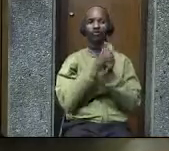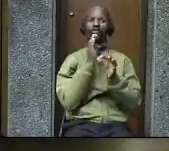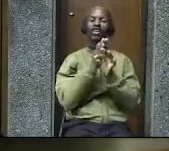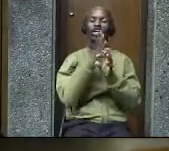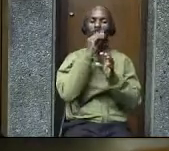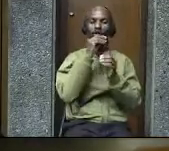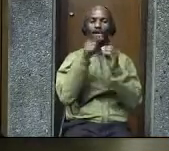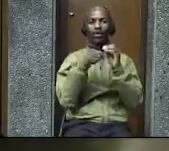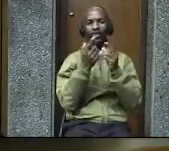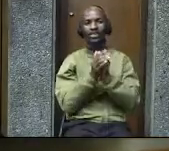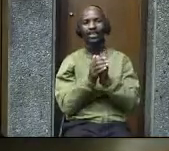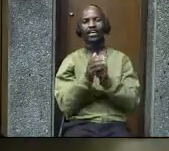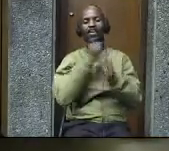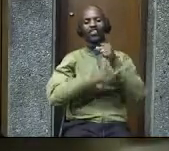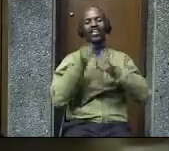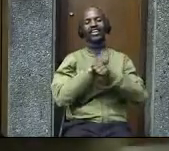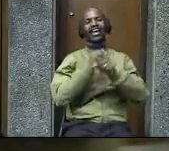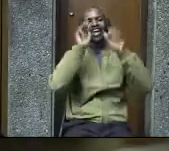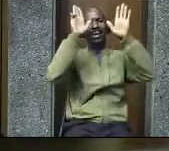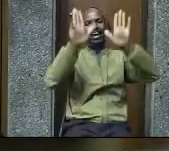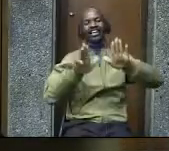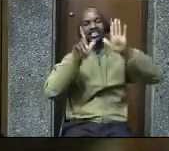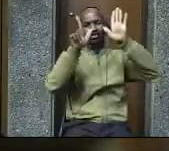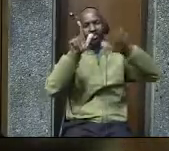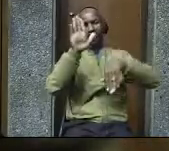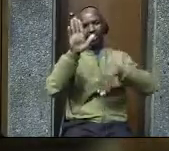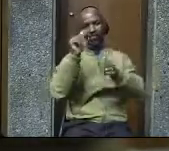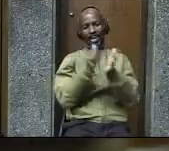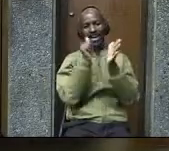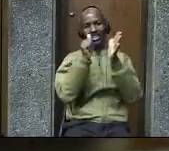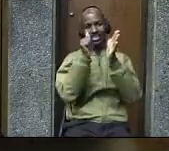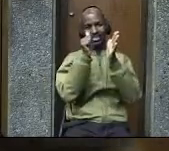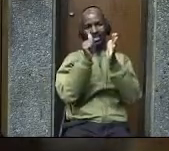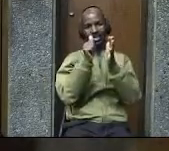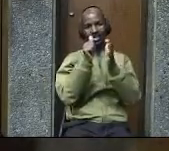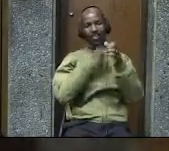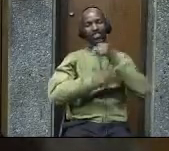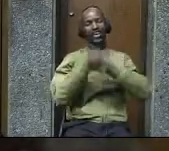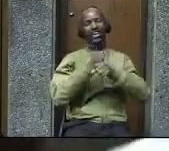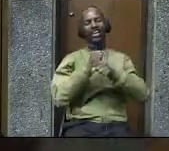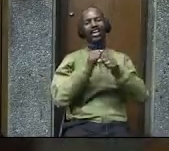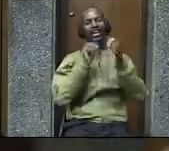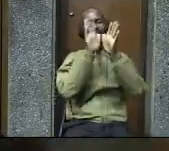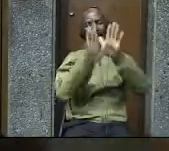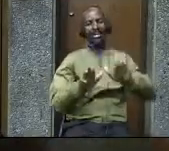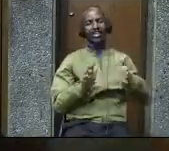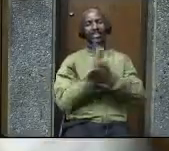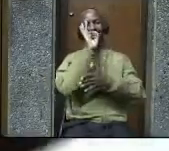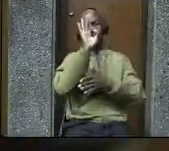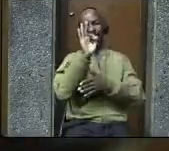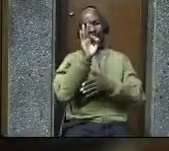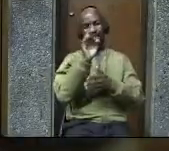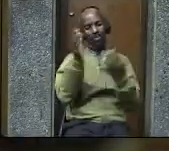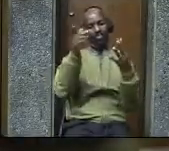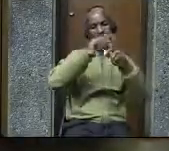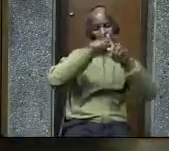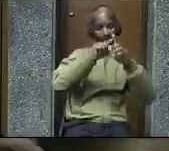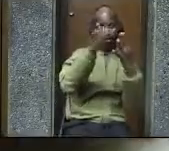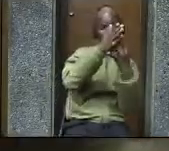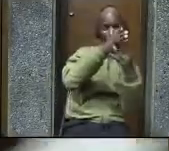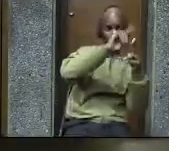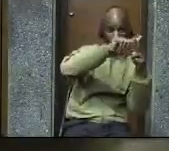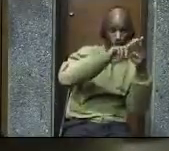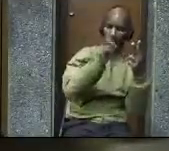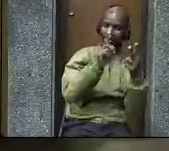he's referring to 1975 Act and the 1913 Act. What is the difference between the two?